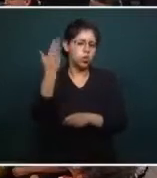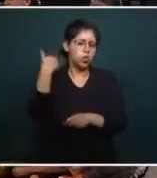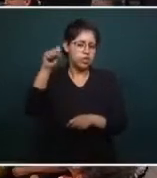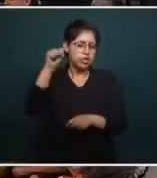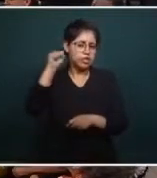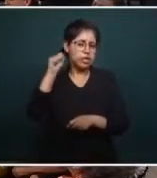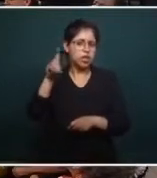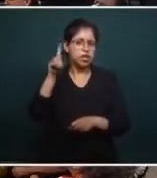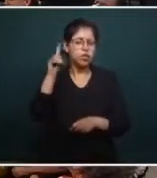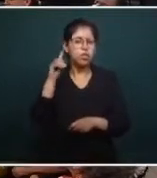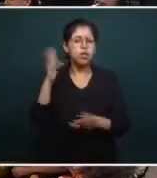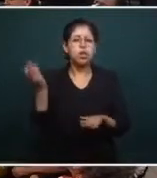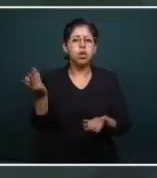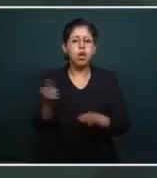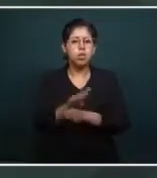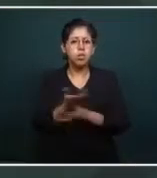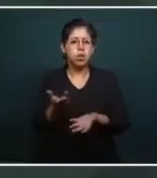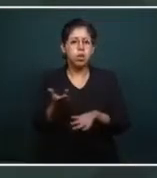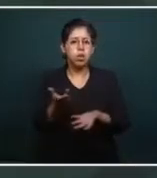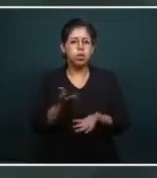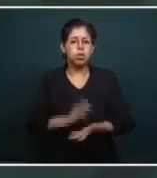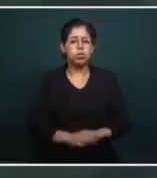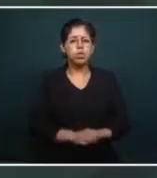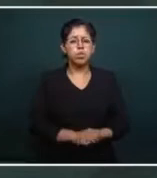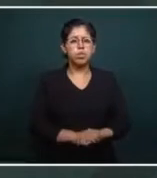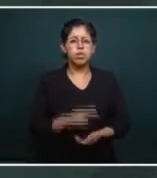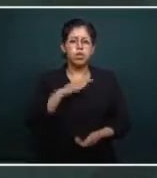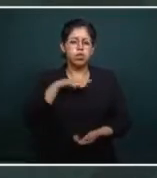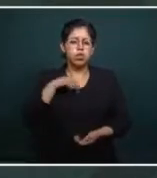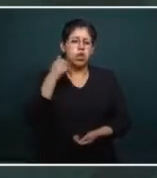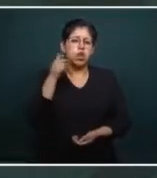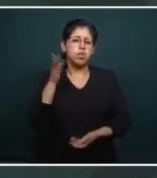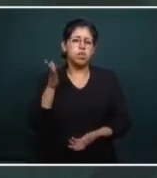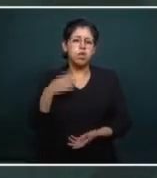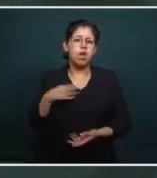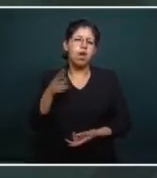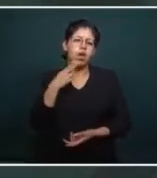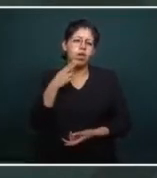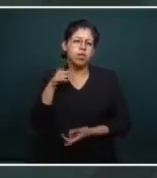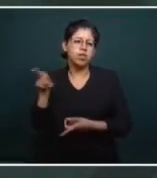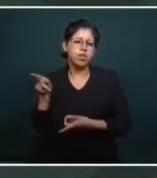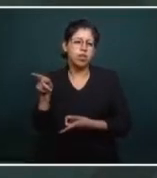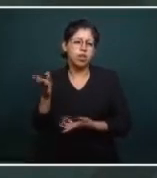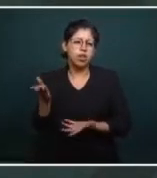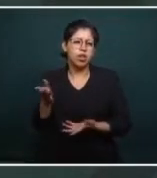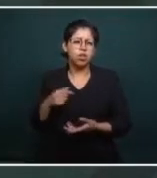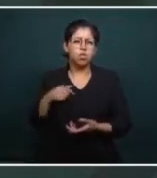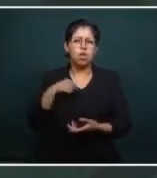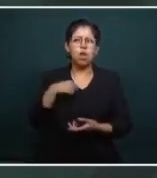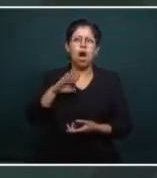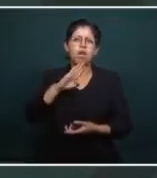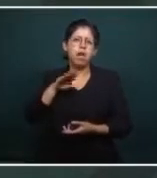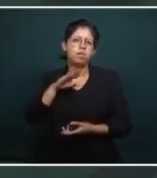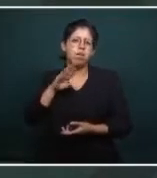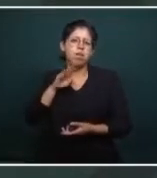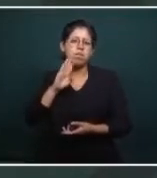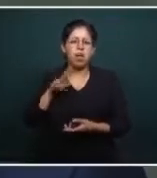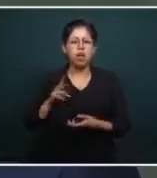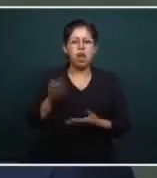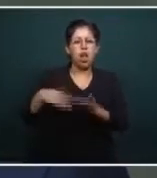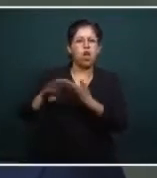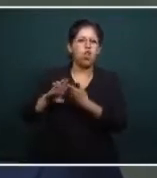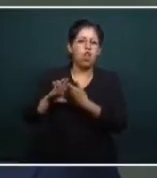no these queremos people, prestar we don't want to a que give se way to utilicen allow them to utilize for